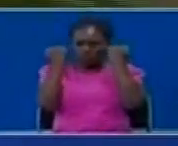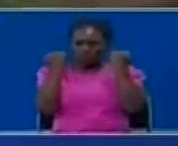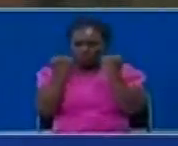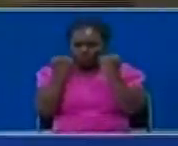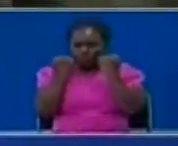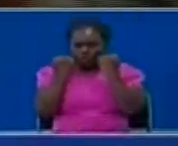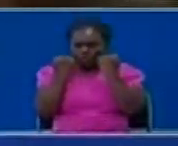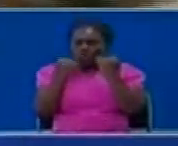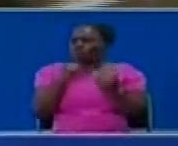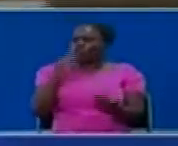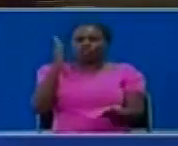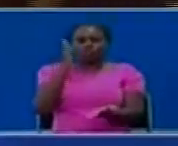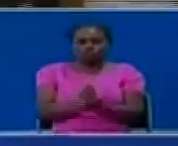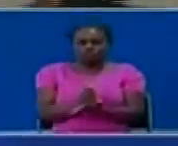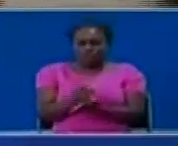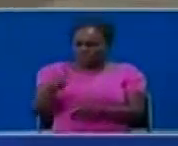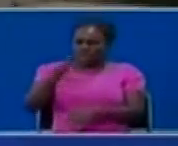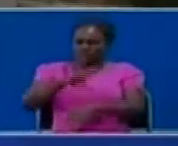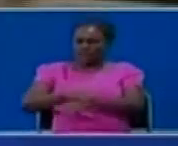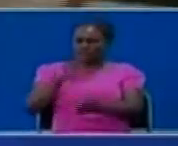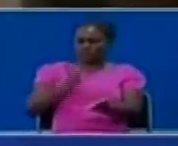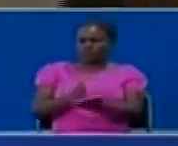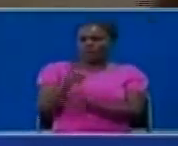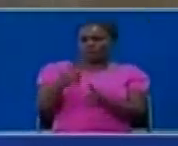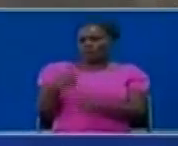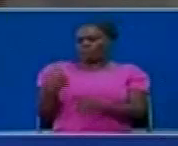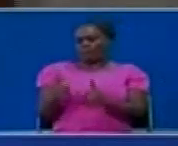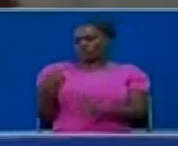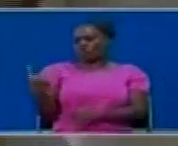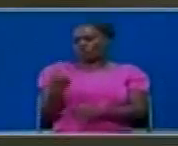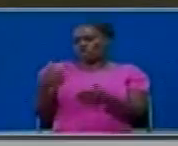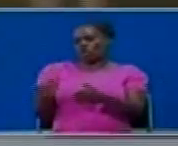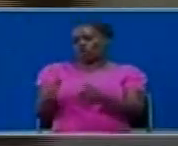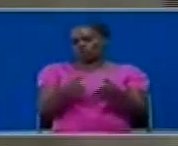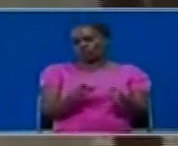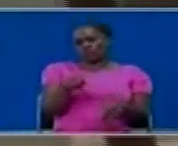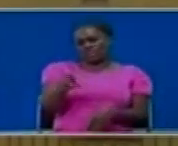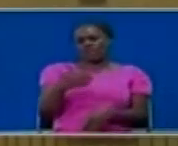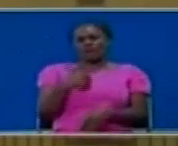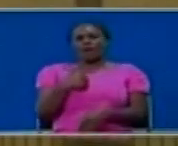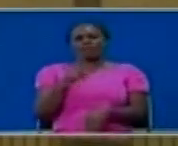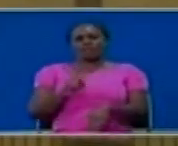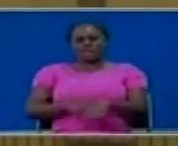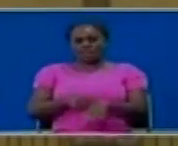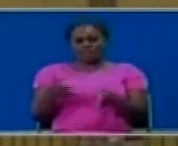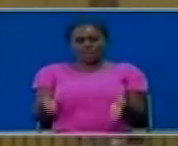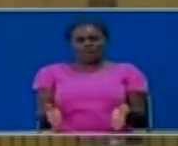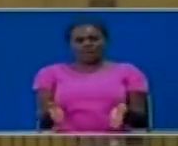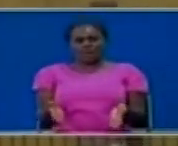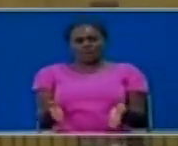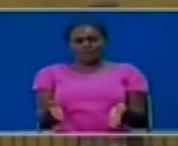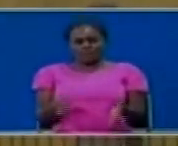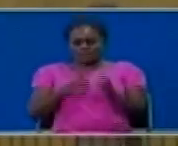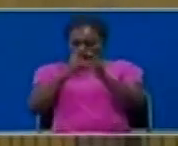He's not very sure that justice will prevail, but this is the only option he has to explore right now.